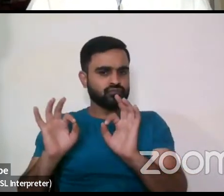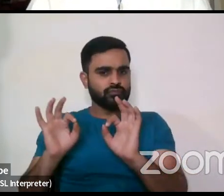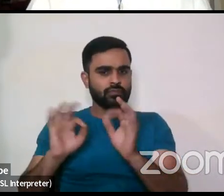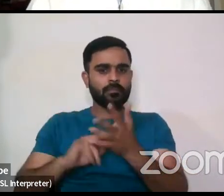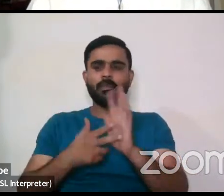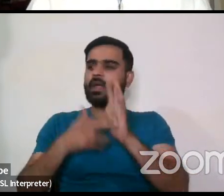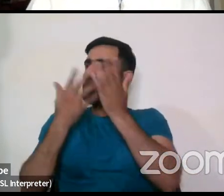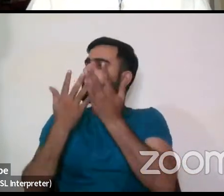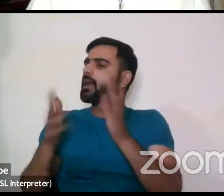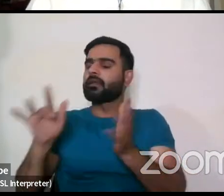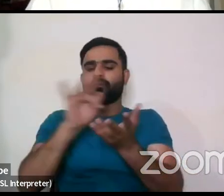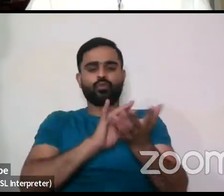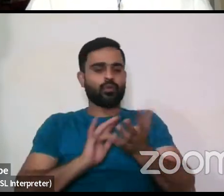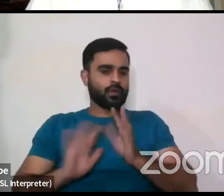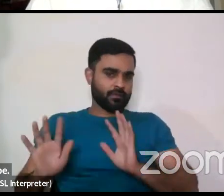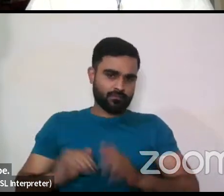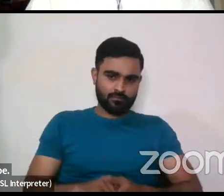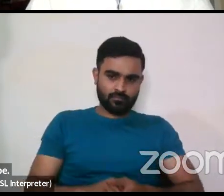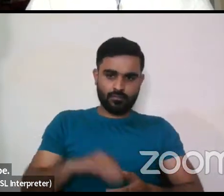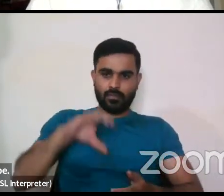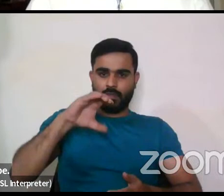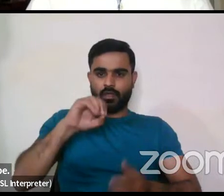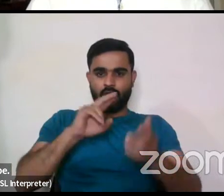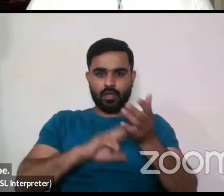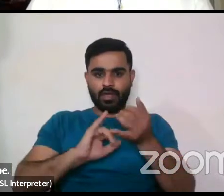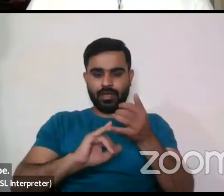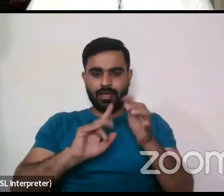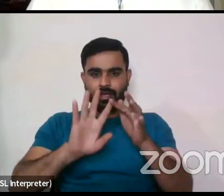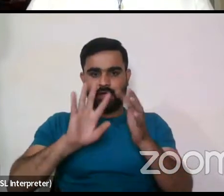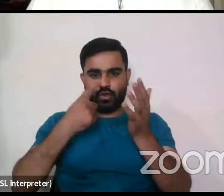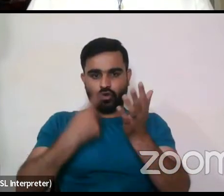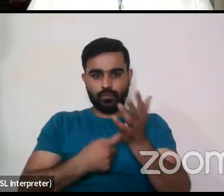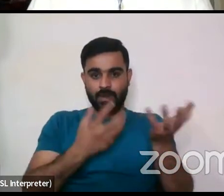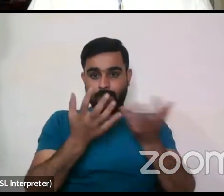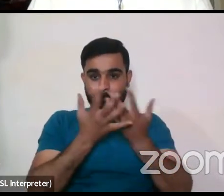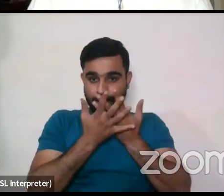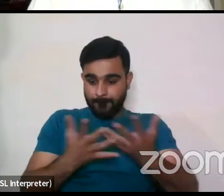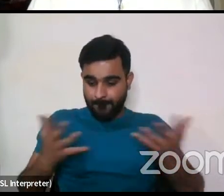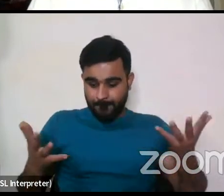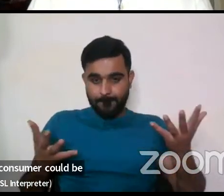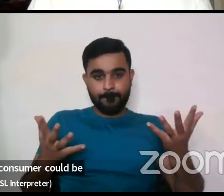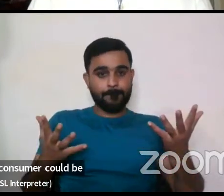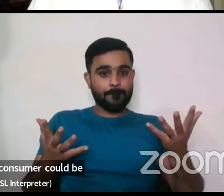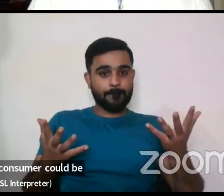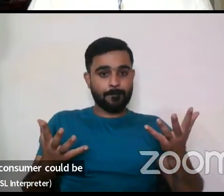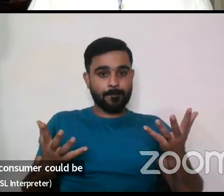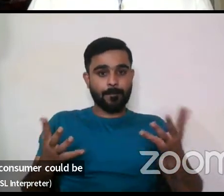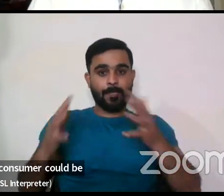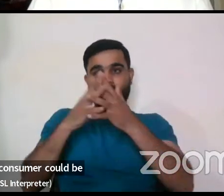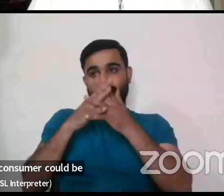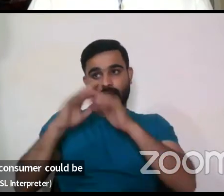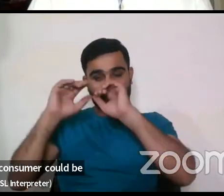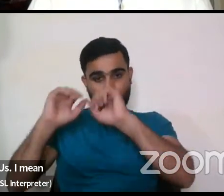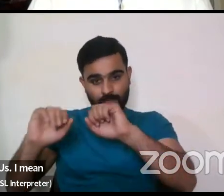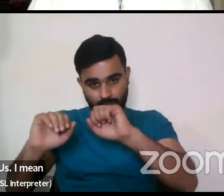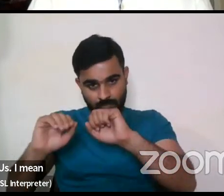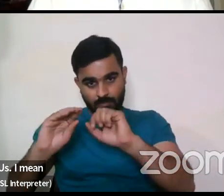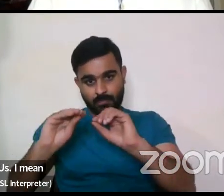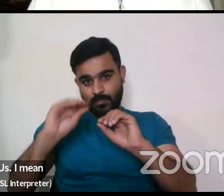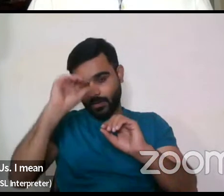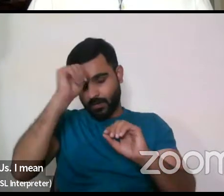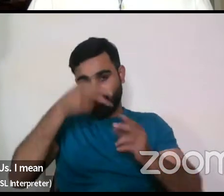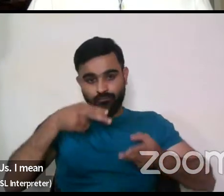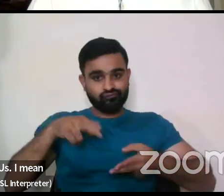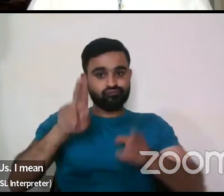be anywhere. So the consumer of our product could be in the US. I mean, India is a great exporter